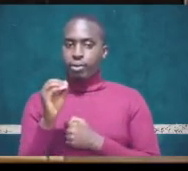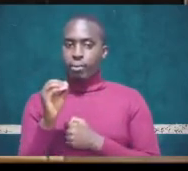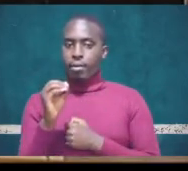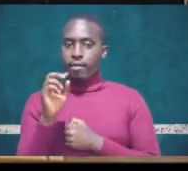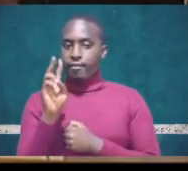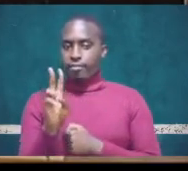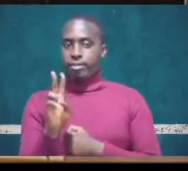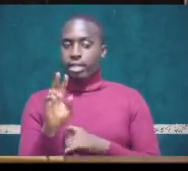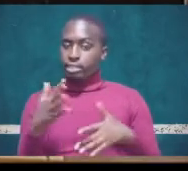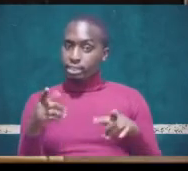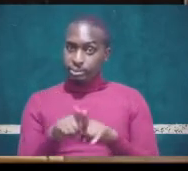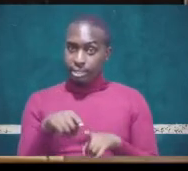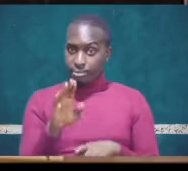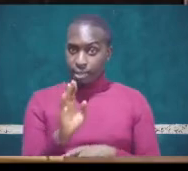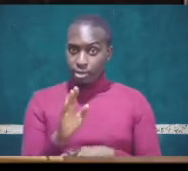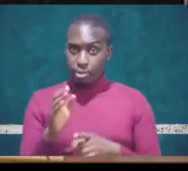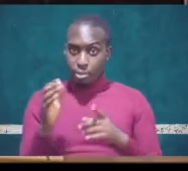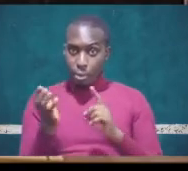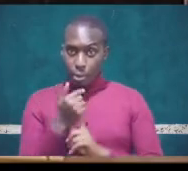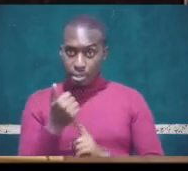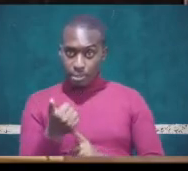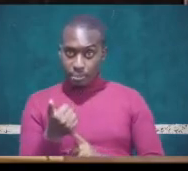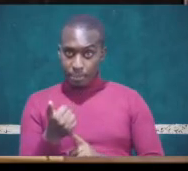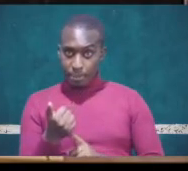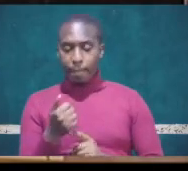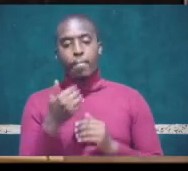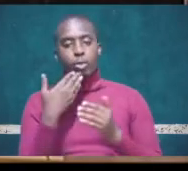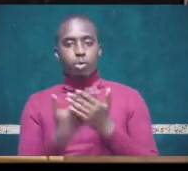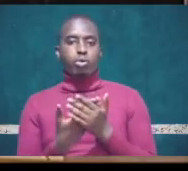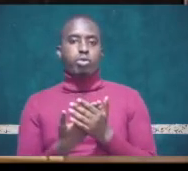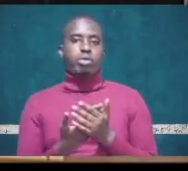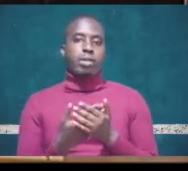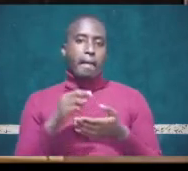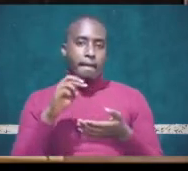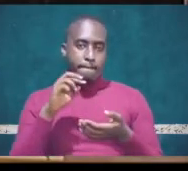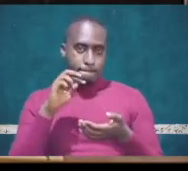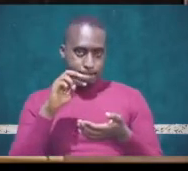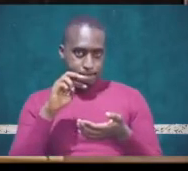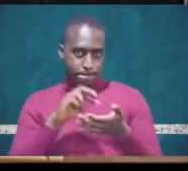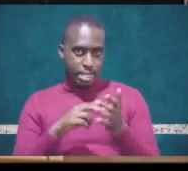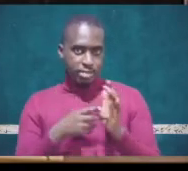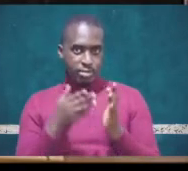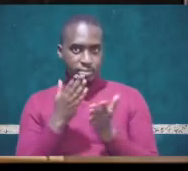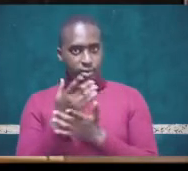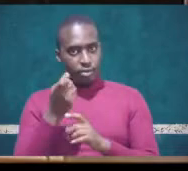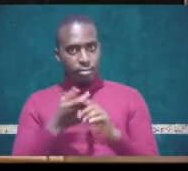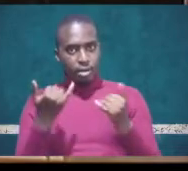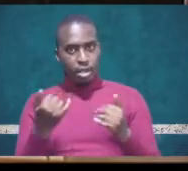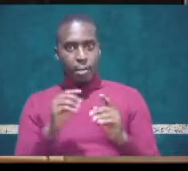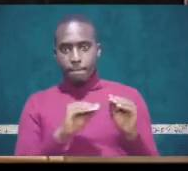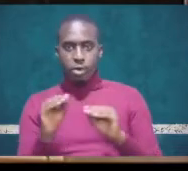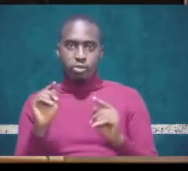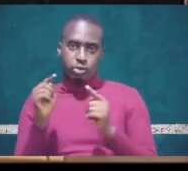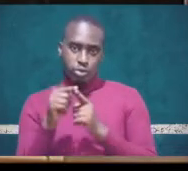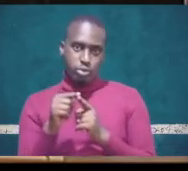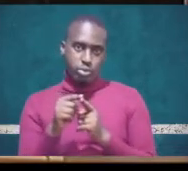0 volts. Is it the same as what you have calculated? Good. So it means that we, yeah, correct. Now let's move on